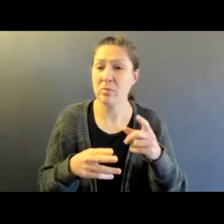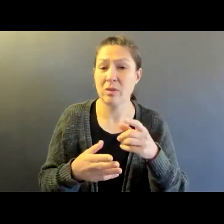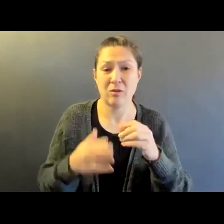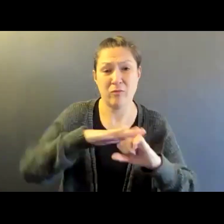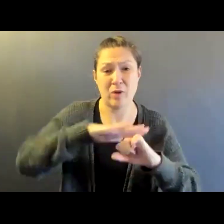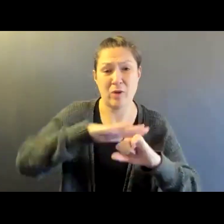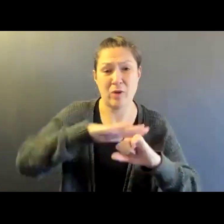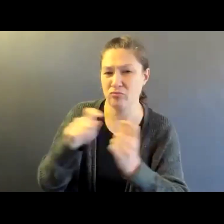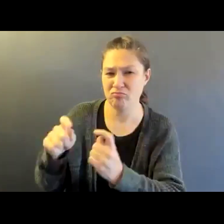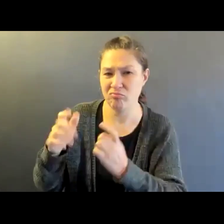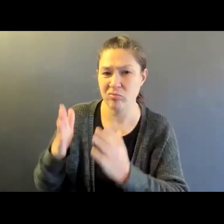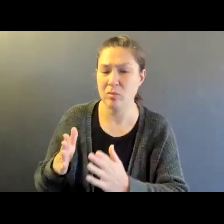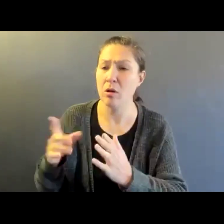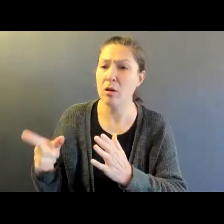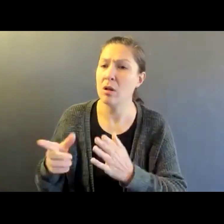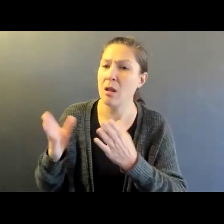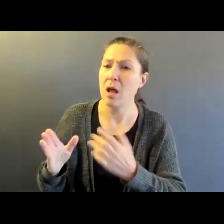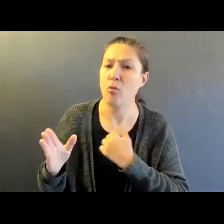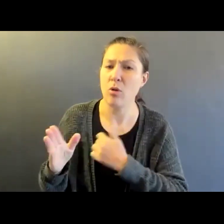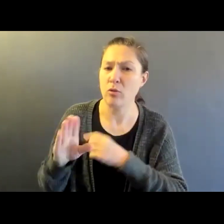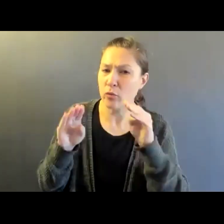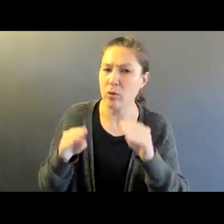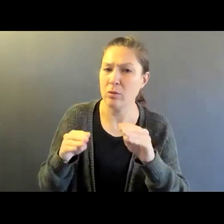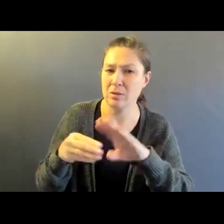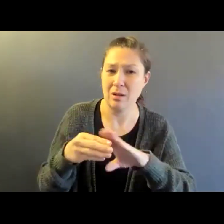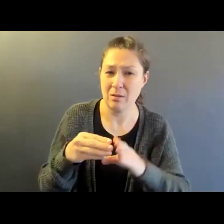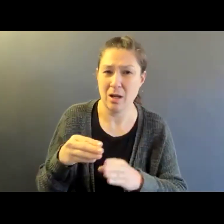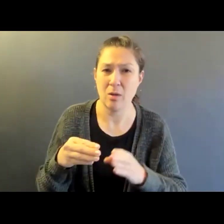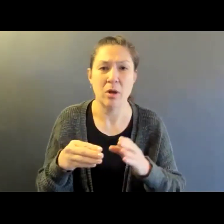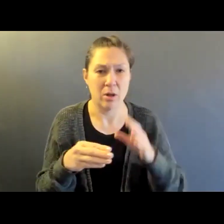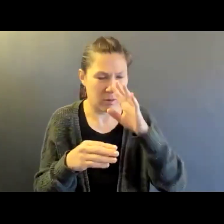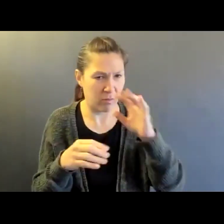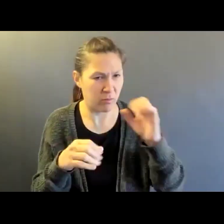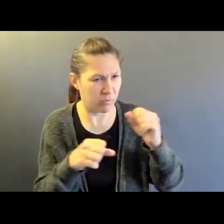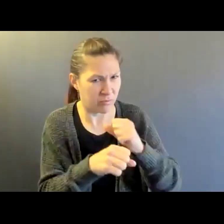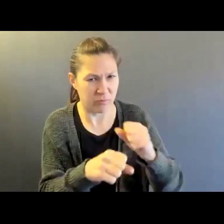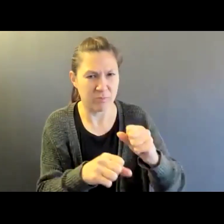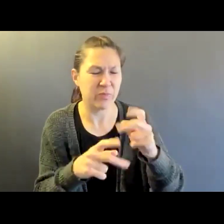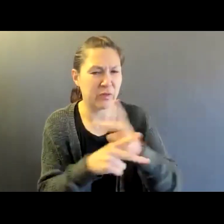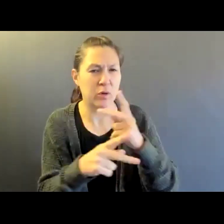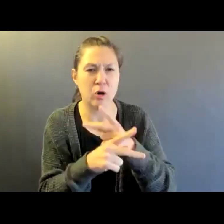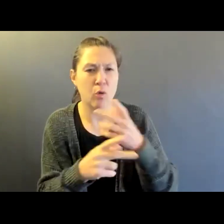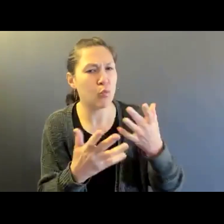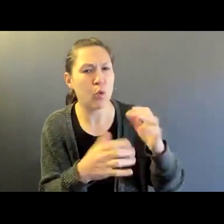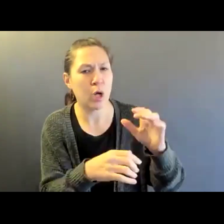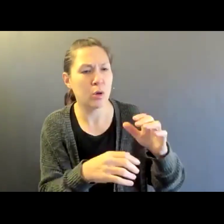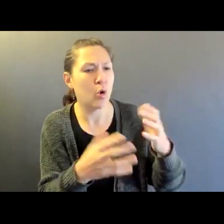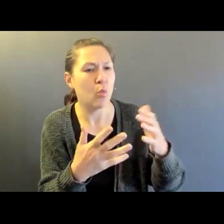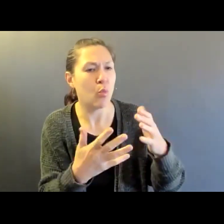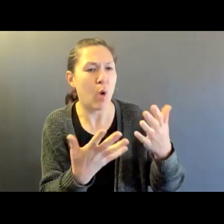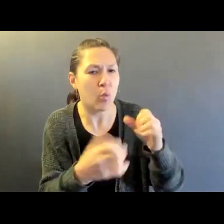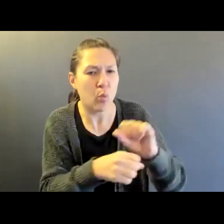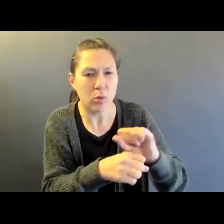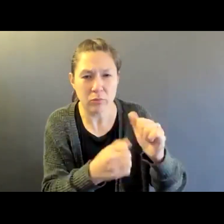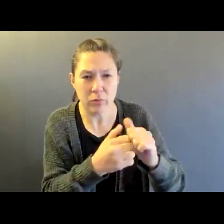They let us, strategize and logically work out what it is we're working with, who it is we're working with, what are the